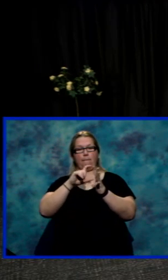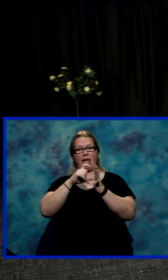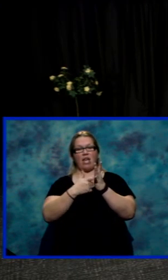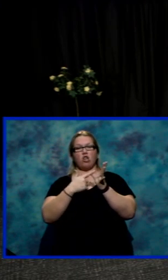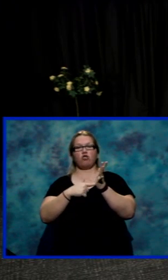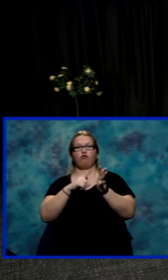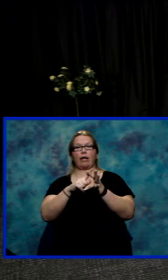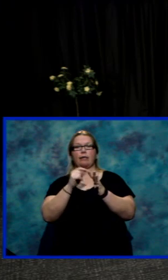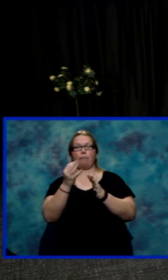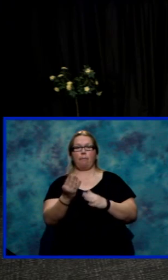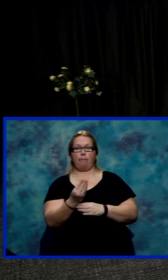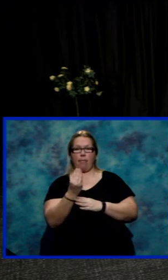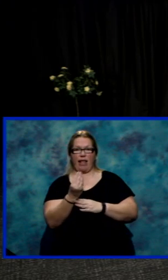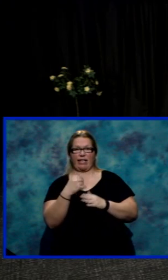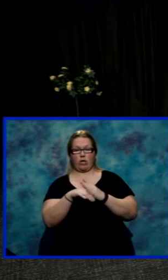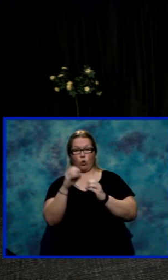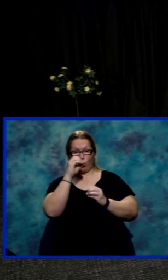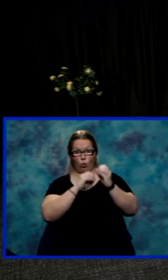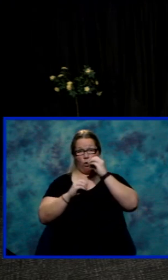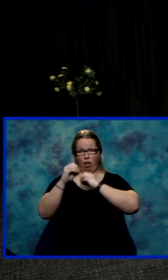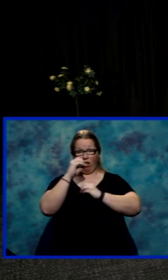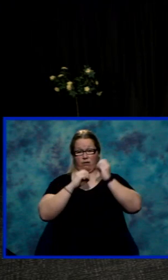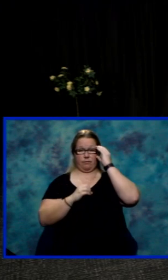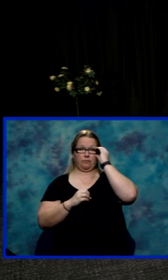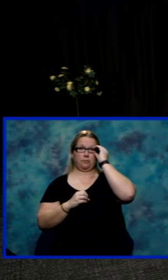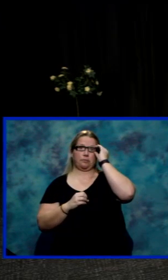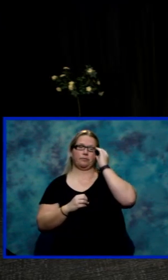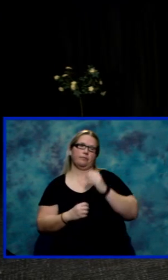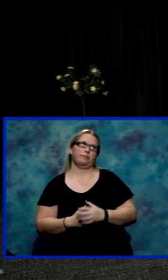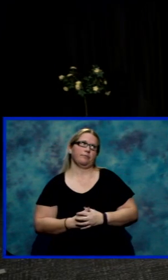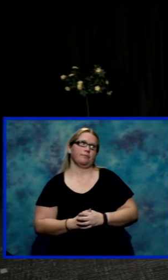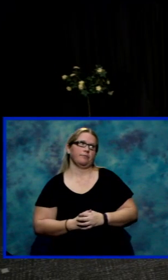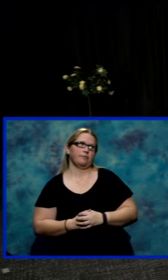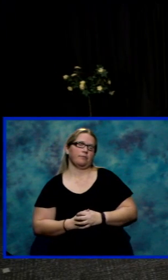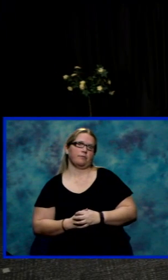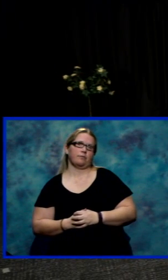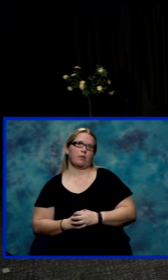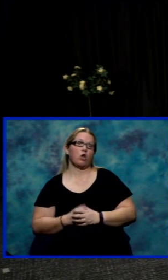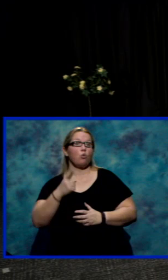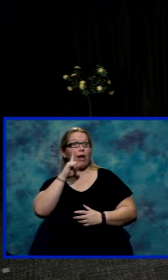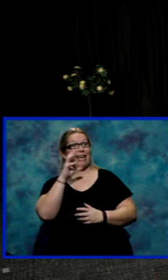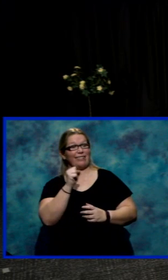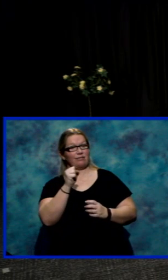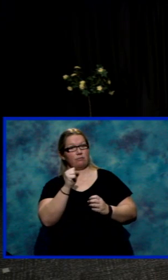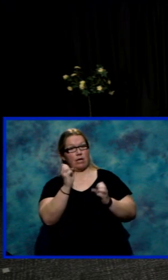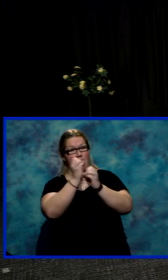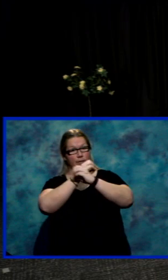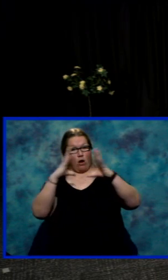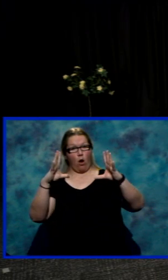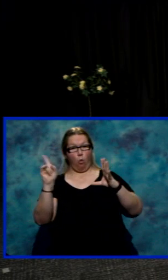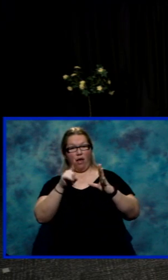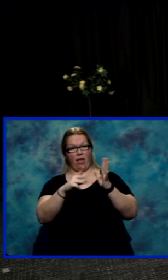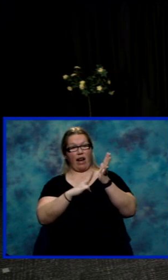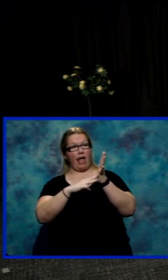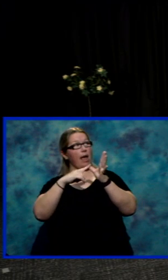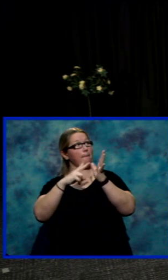Google. And when you type mandrake plant into Google, you're going to get an image of what the mandrake plant looks